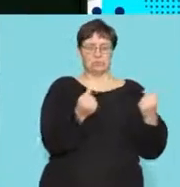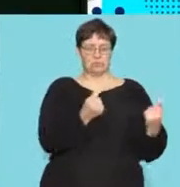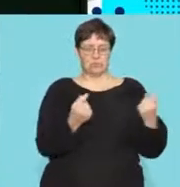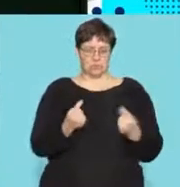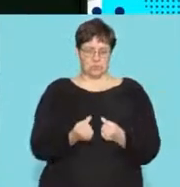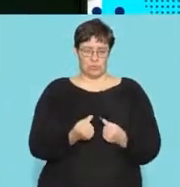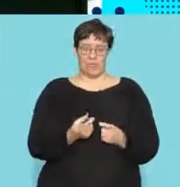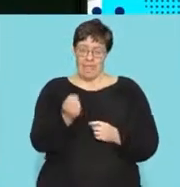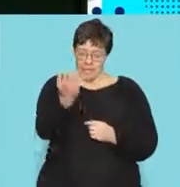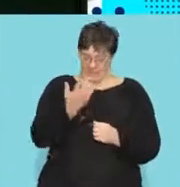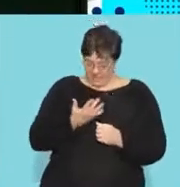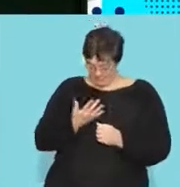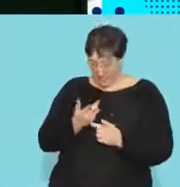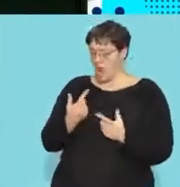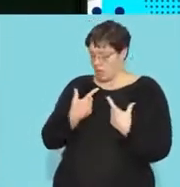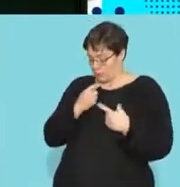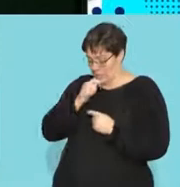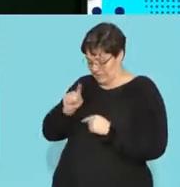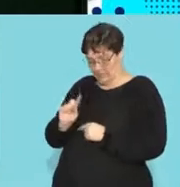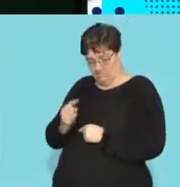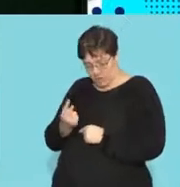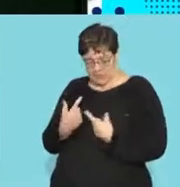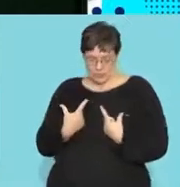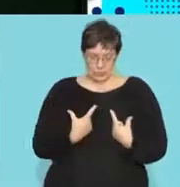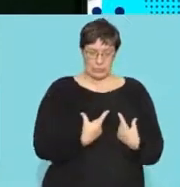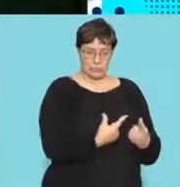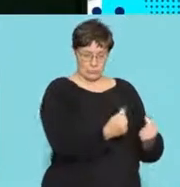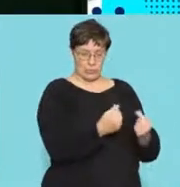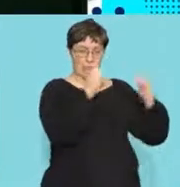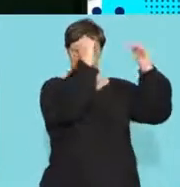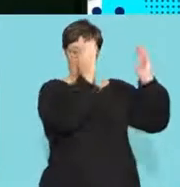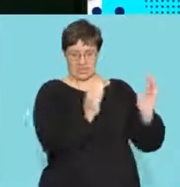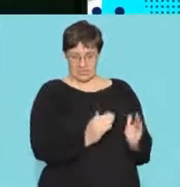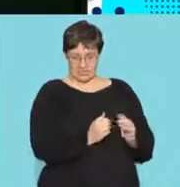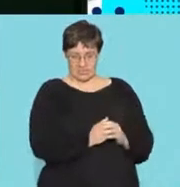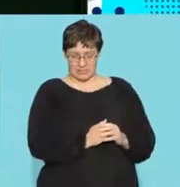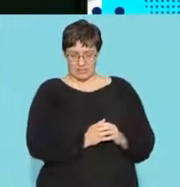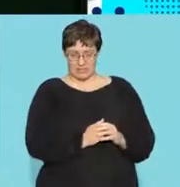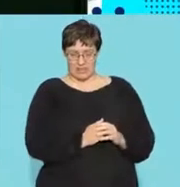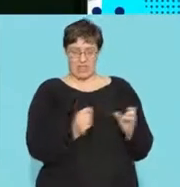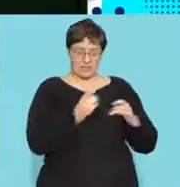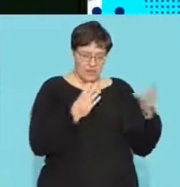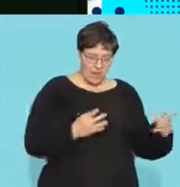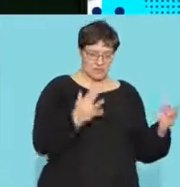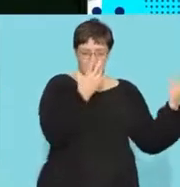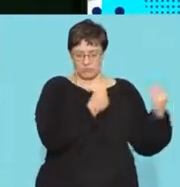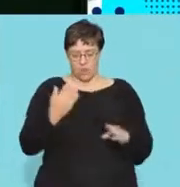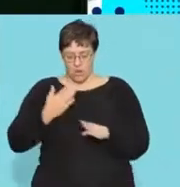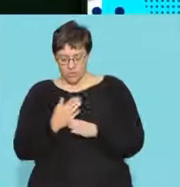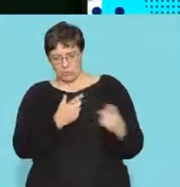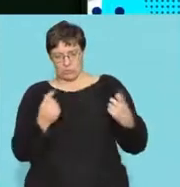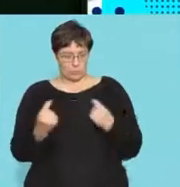that are given to you in your statement of comprehensive income, in your bracket, that's your starting figure, do your operation. Now